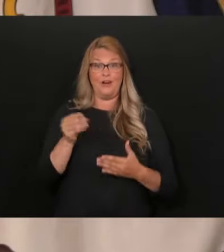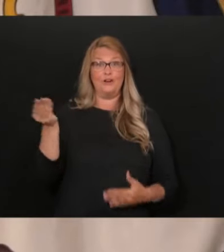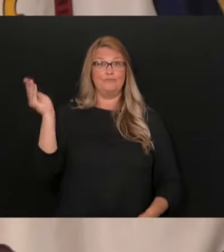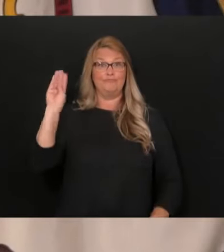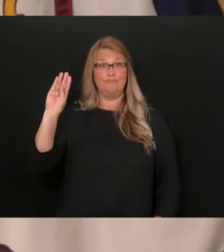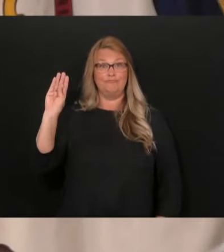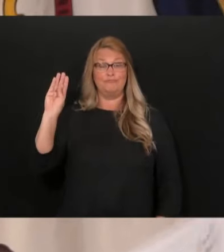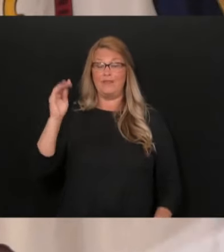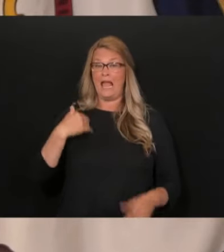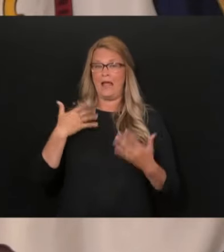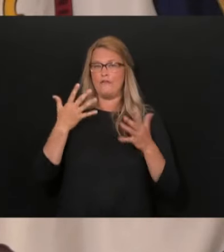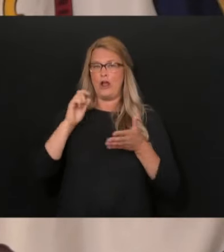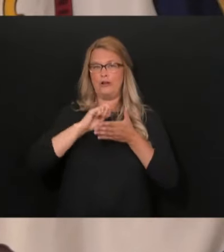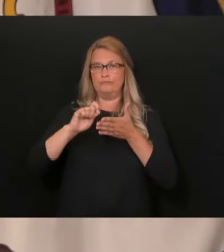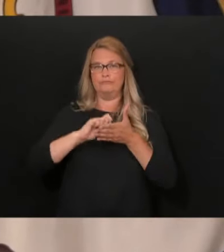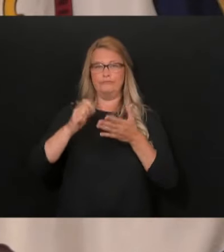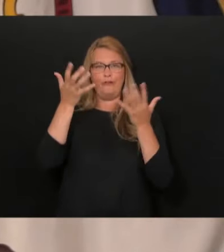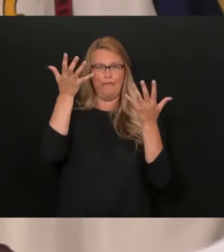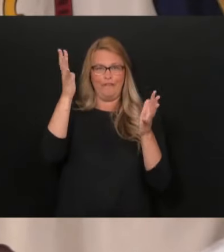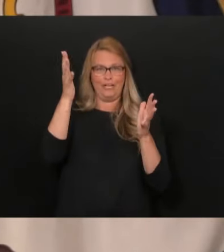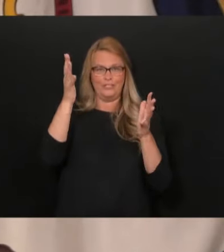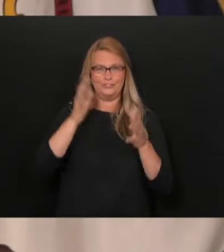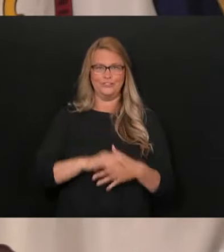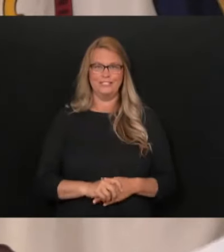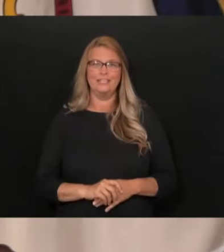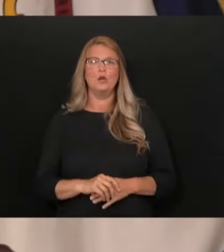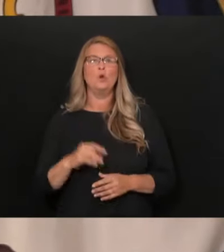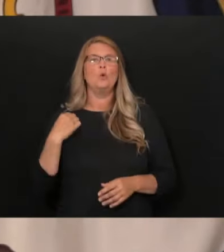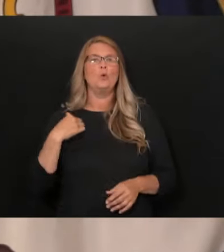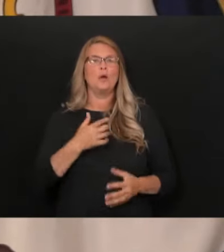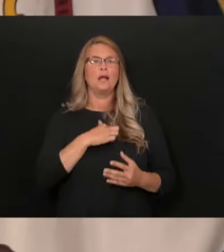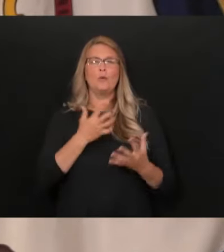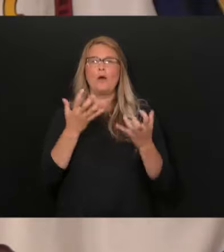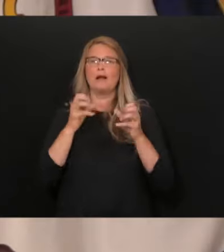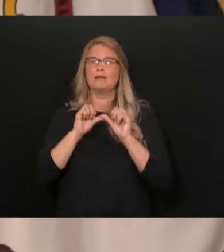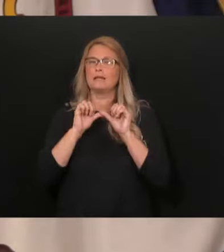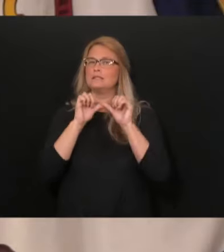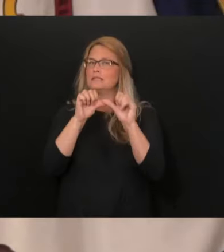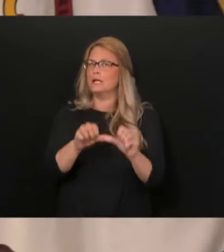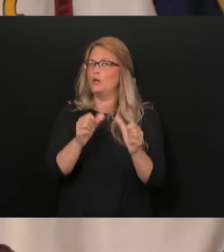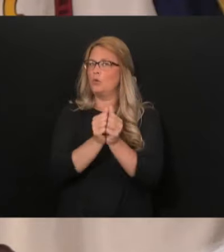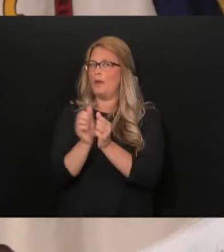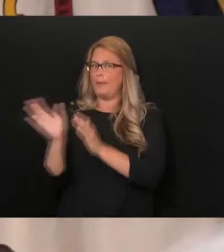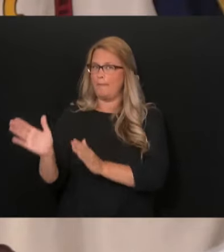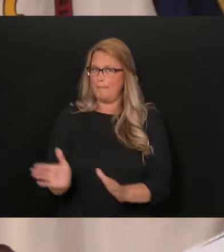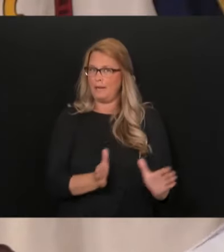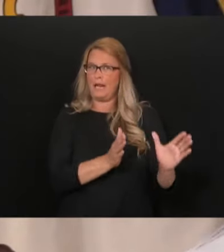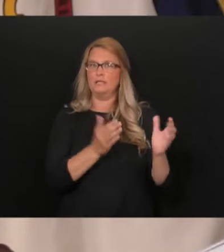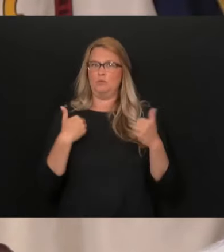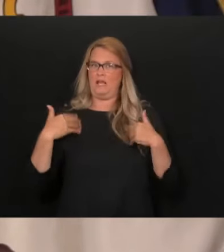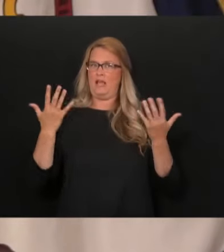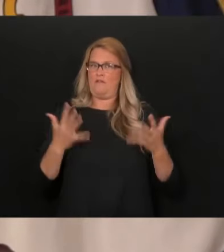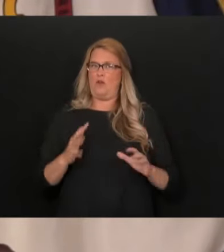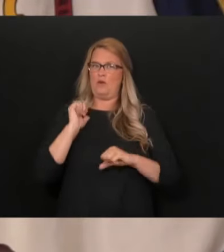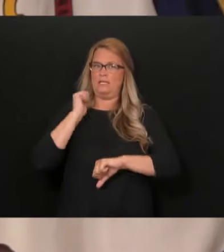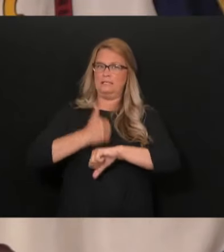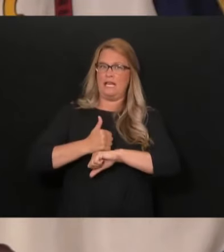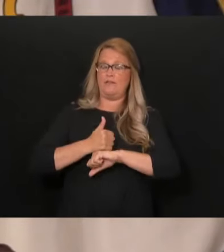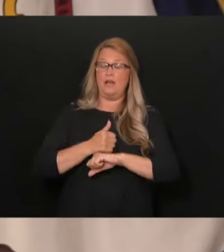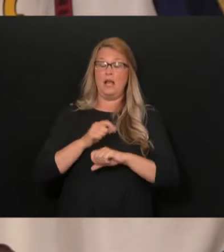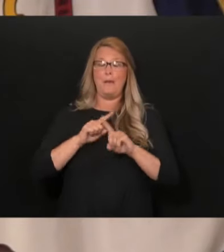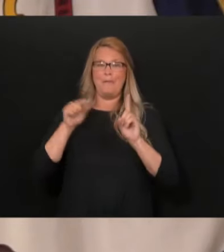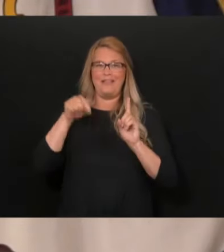already written on it, already done. We want to continue with our plans and everything, but this letter is urging